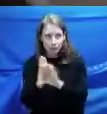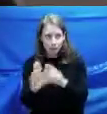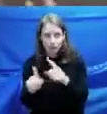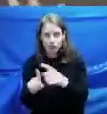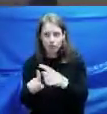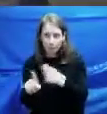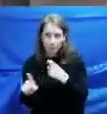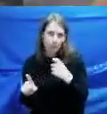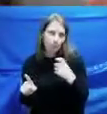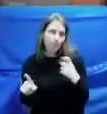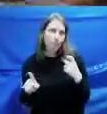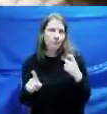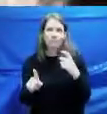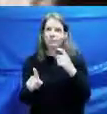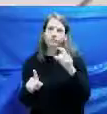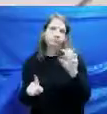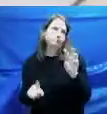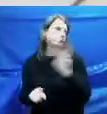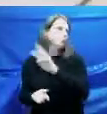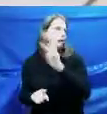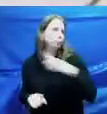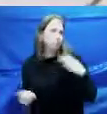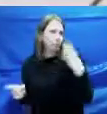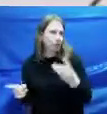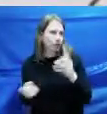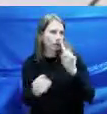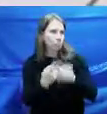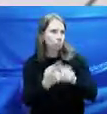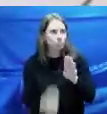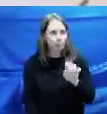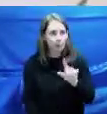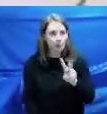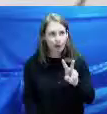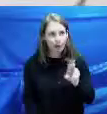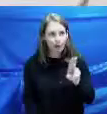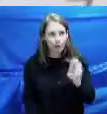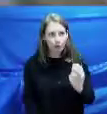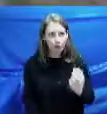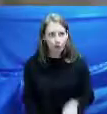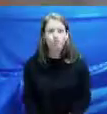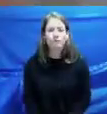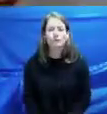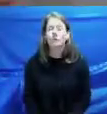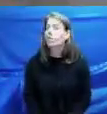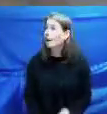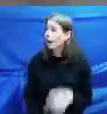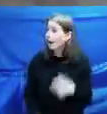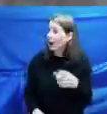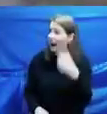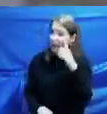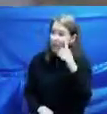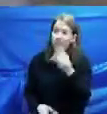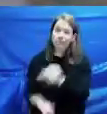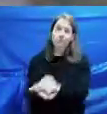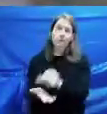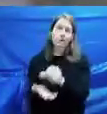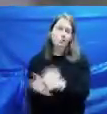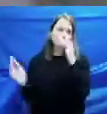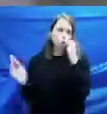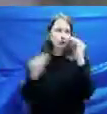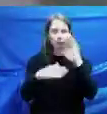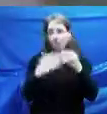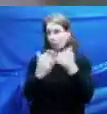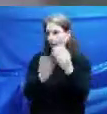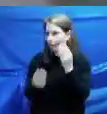thought that it might not be possible to try to get all the content in, but I found that we can still find that balance where